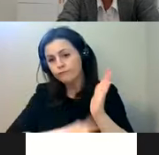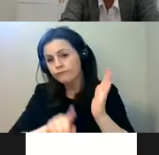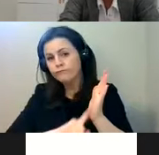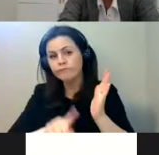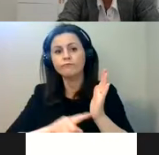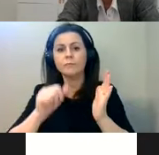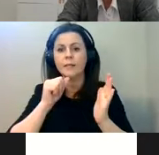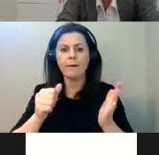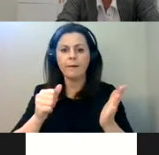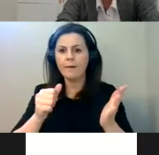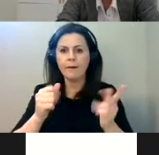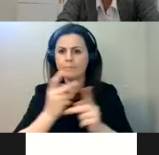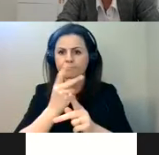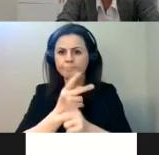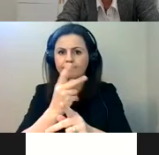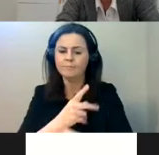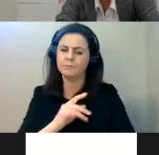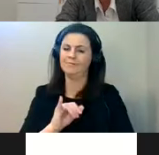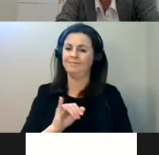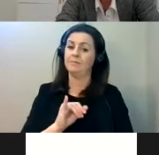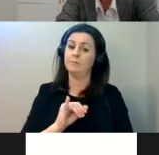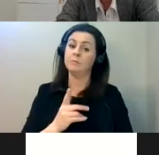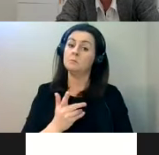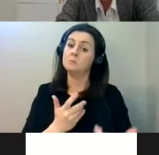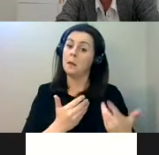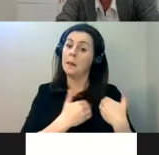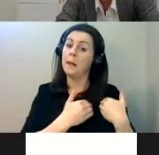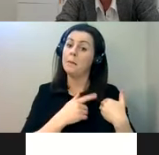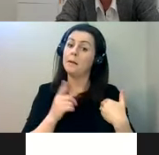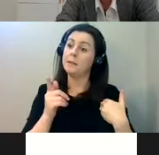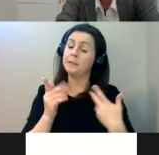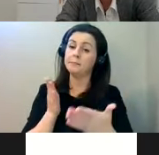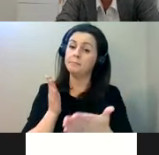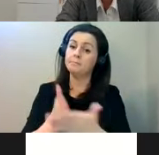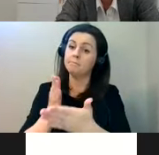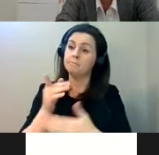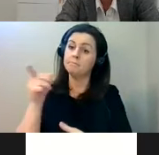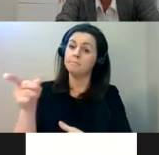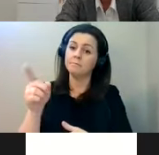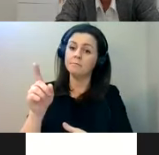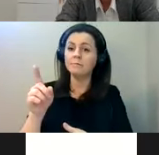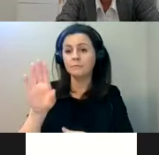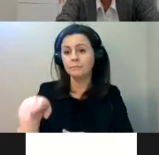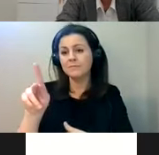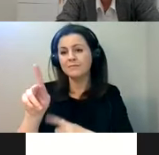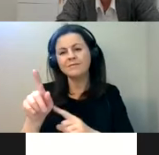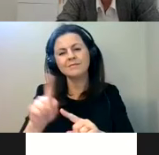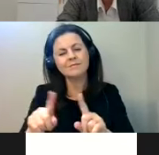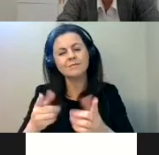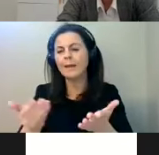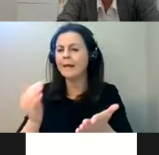situation, then there may be some question of liability to be pursued against a financial institution. But again, it would depend